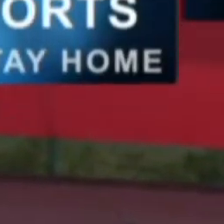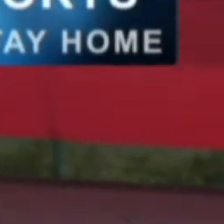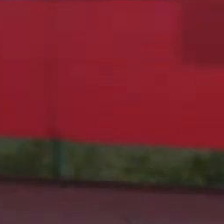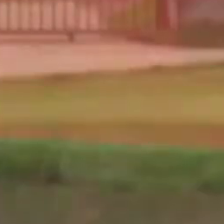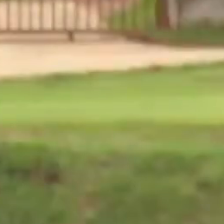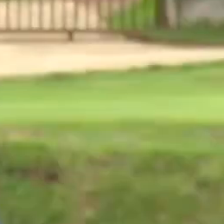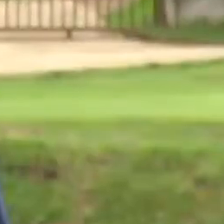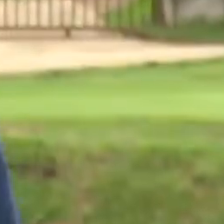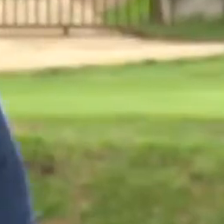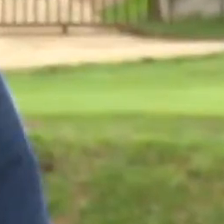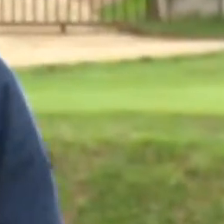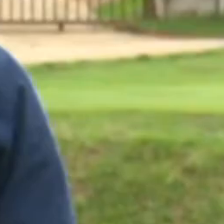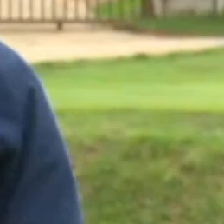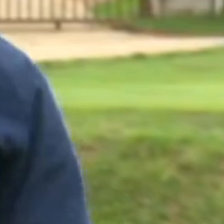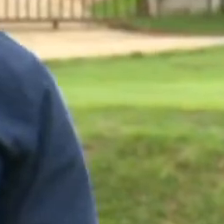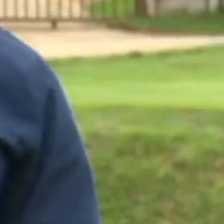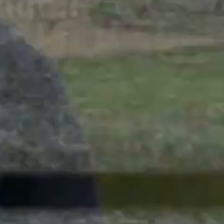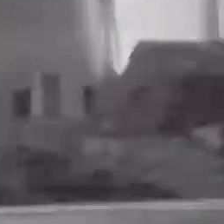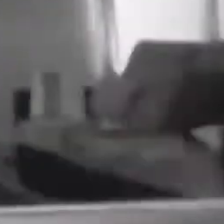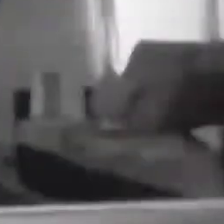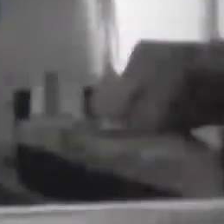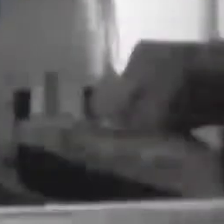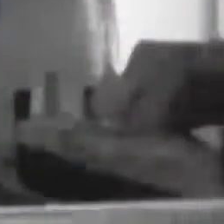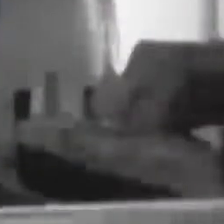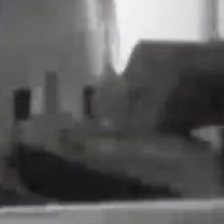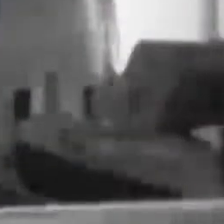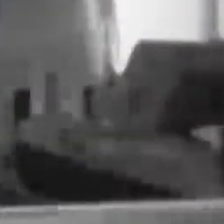kuyodlala imidlalo. Hlala ugcobe iface mask.